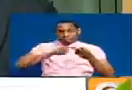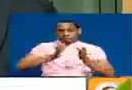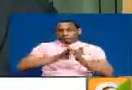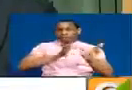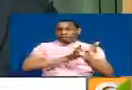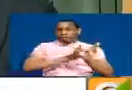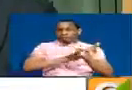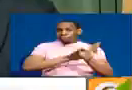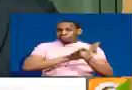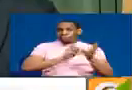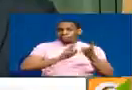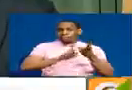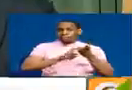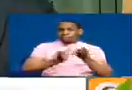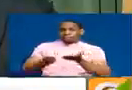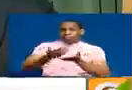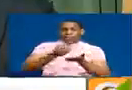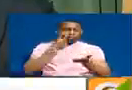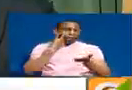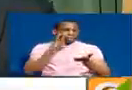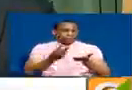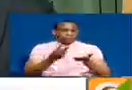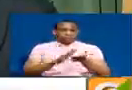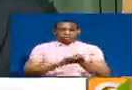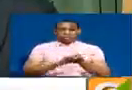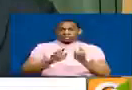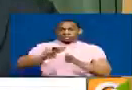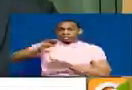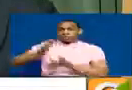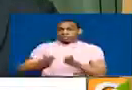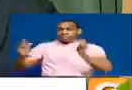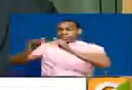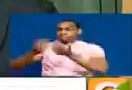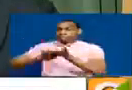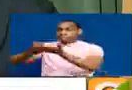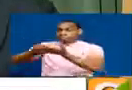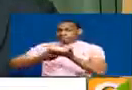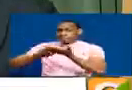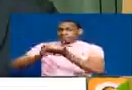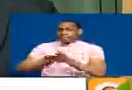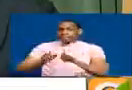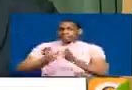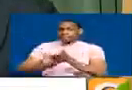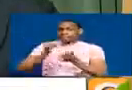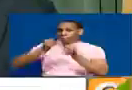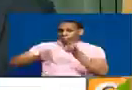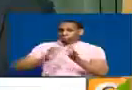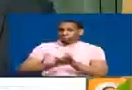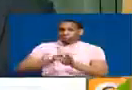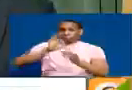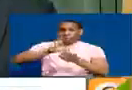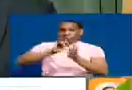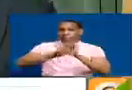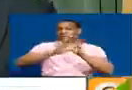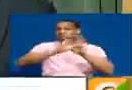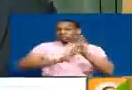public participation and collection of views, constituent assembly debate, and ultimately a